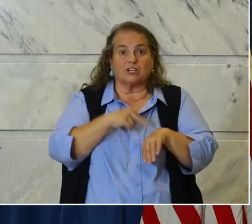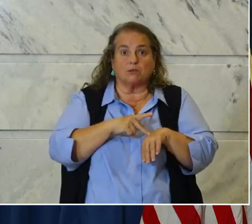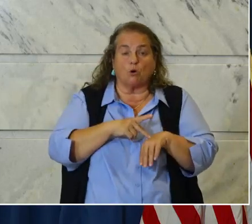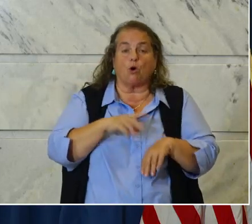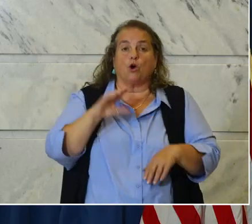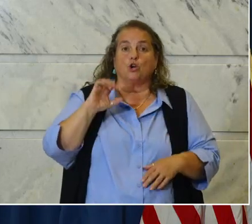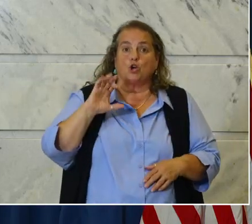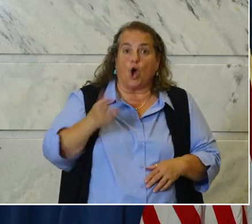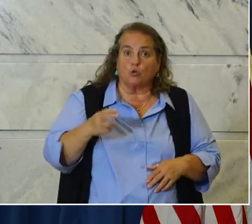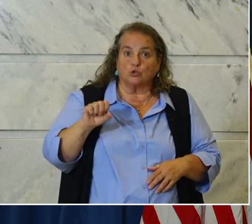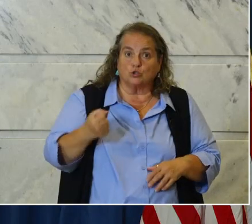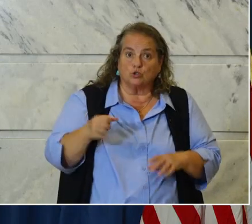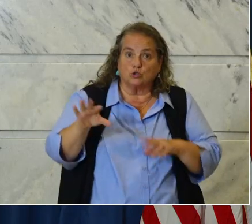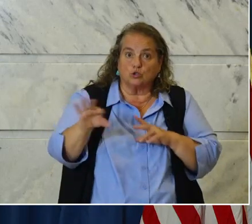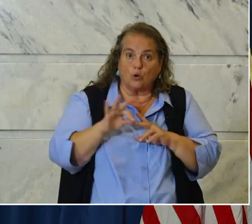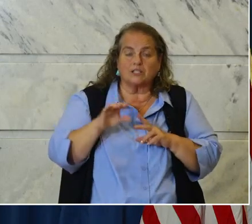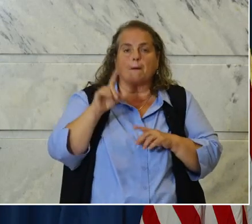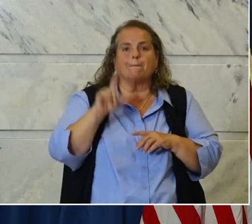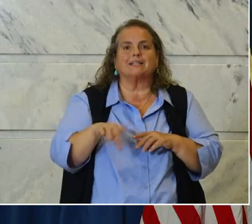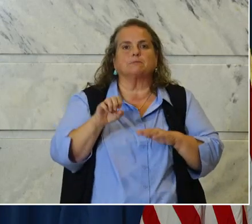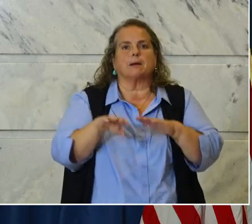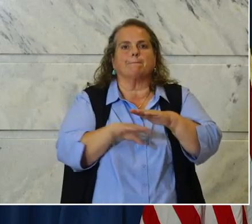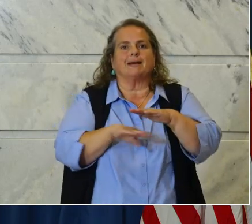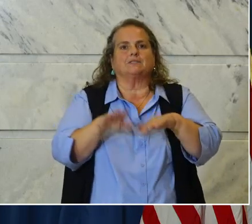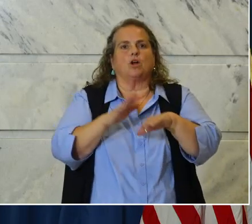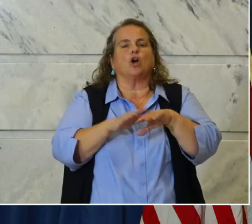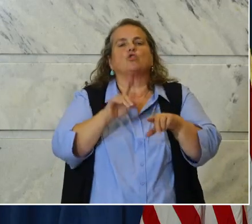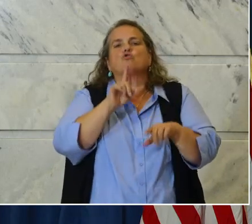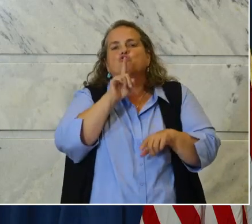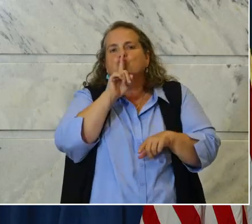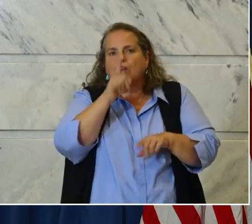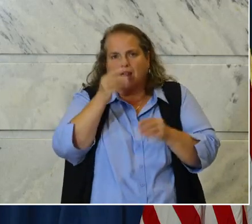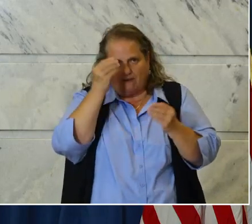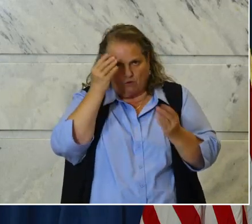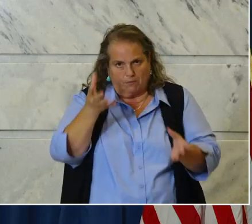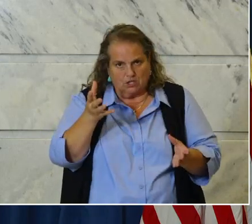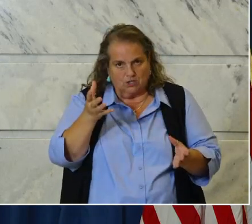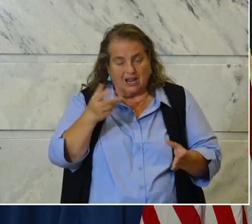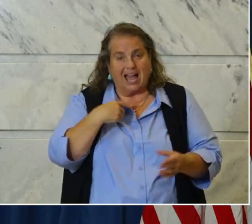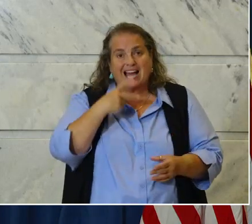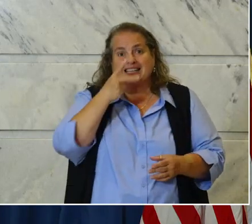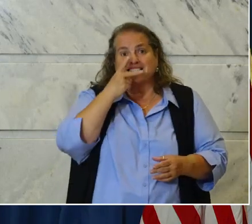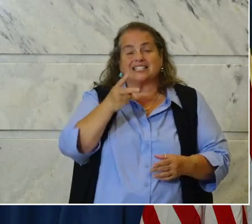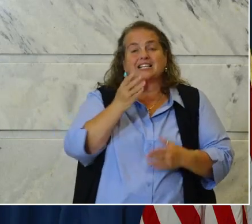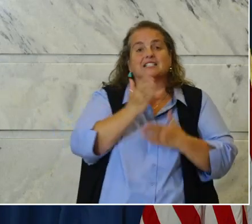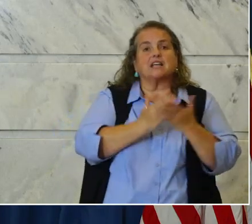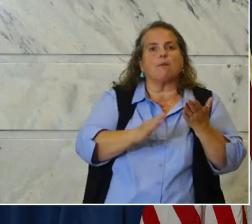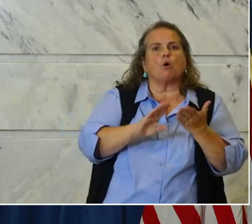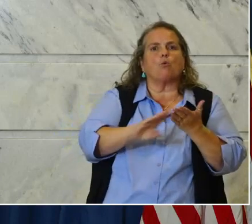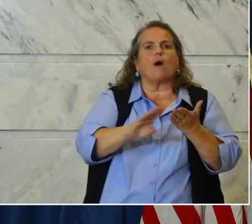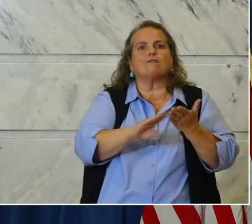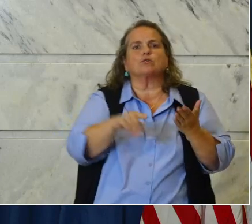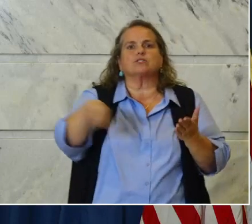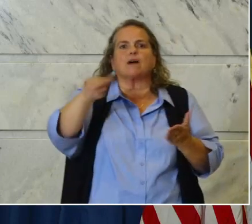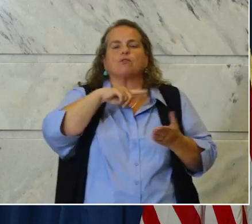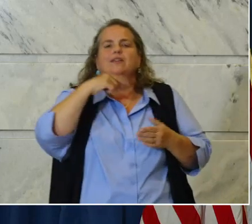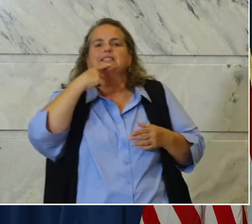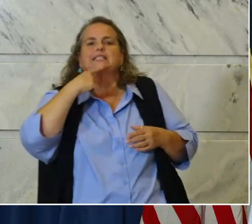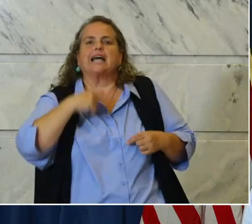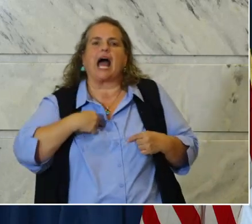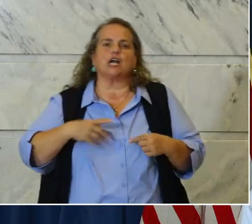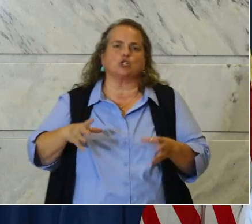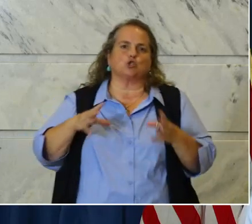choice, it's got to be based on real information. I mean, I see some waivers that are out there that say, I assume the risk